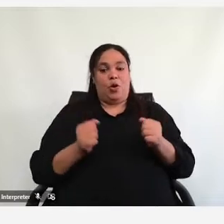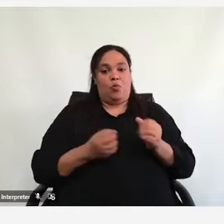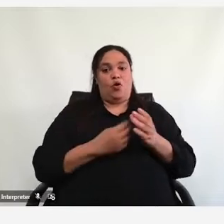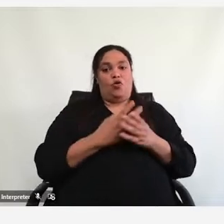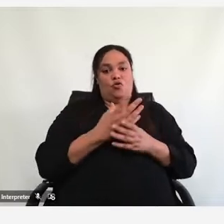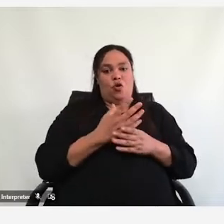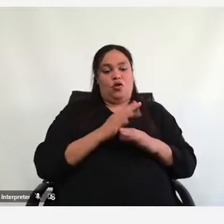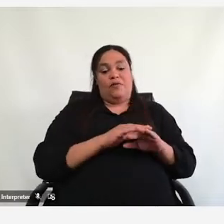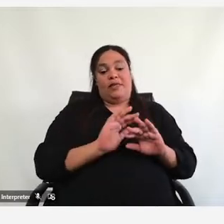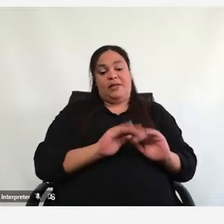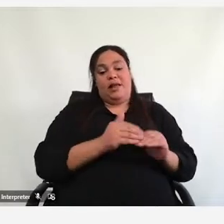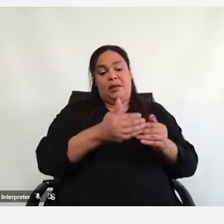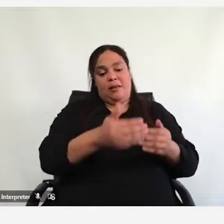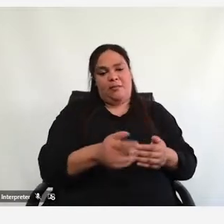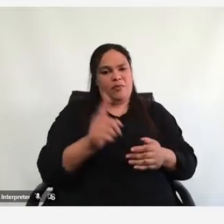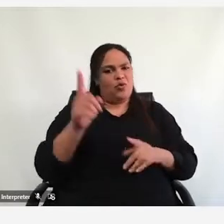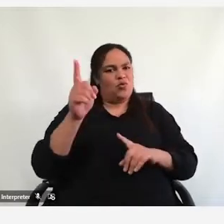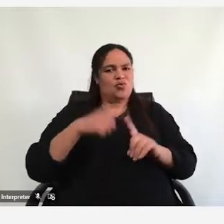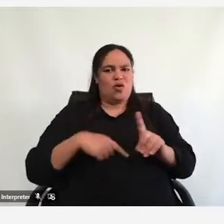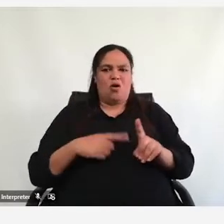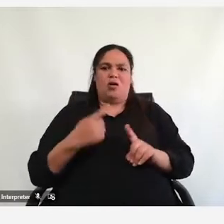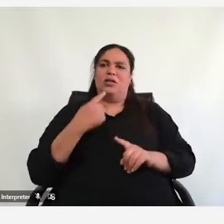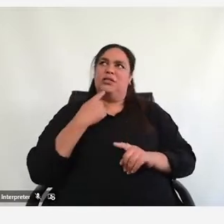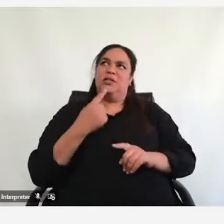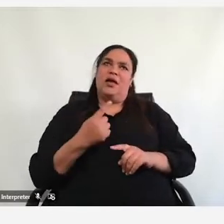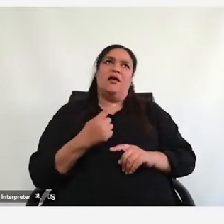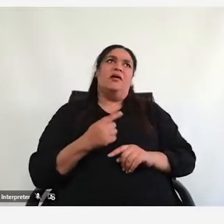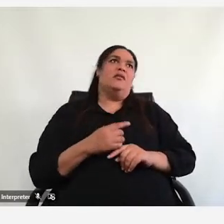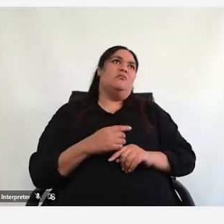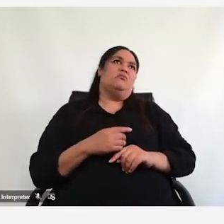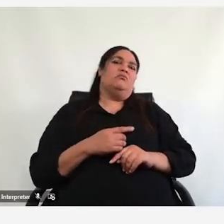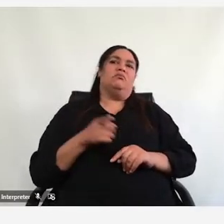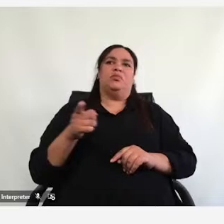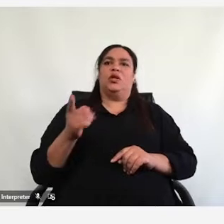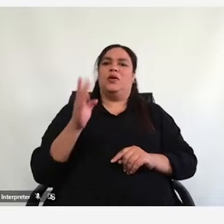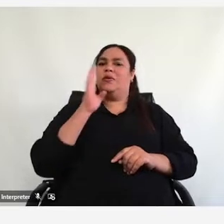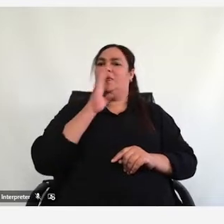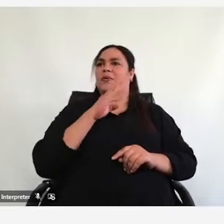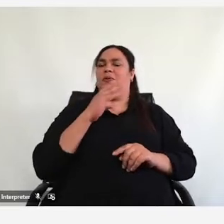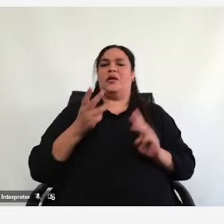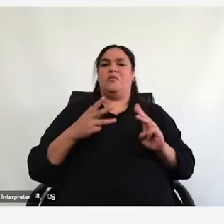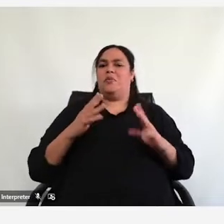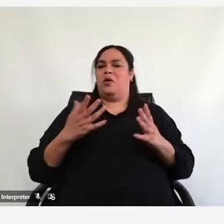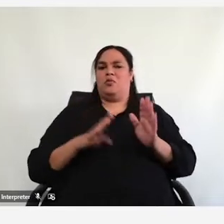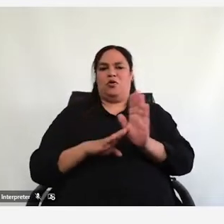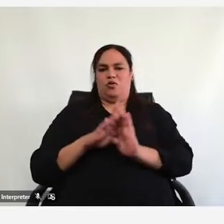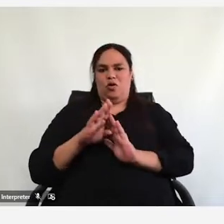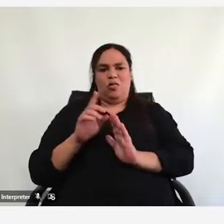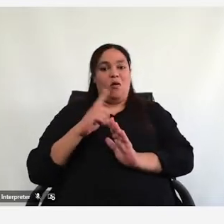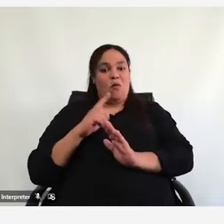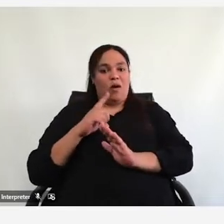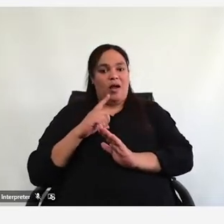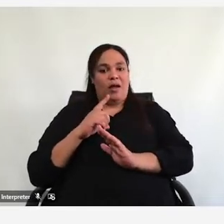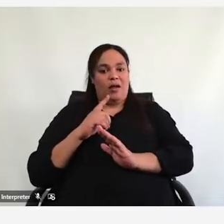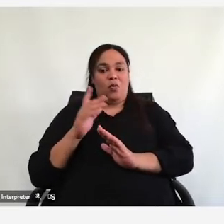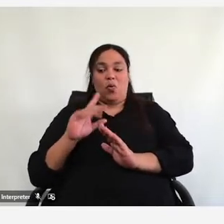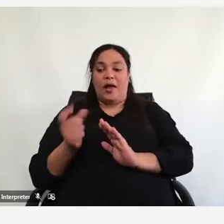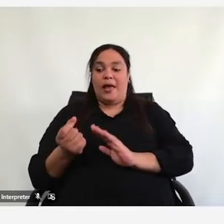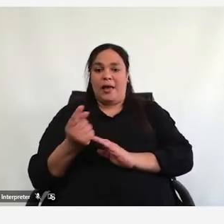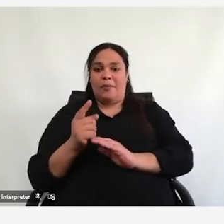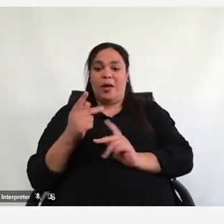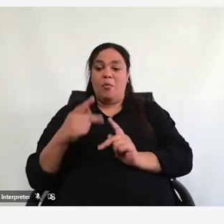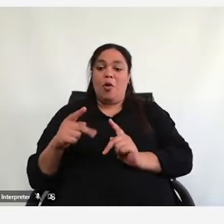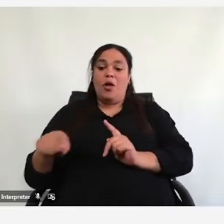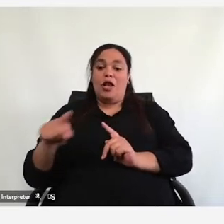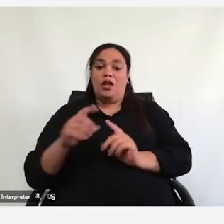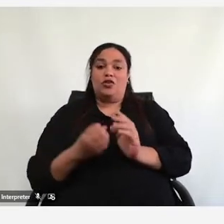the period, you can't say that there's no employment growth, because what's happening is the